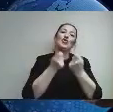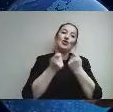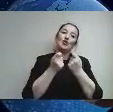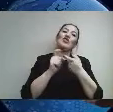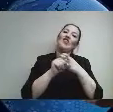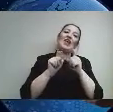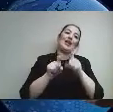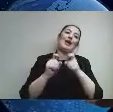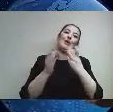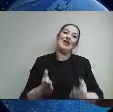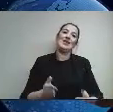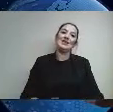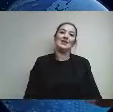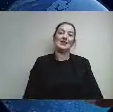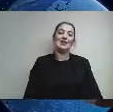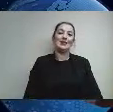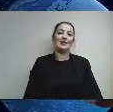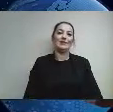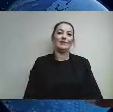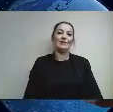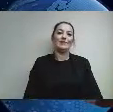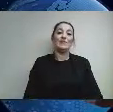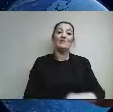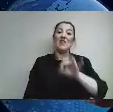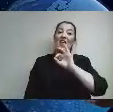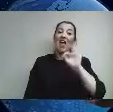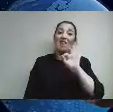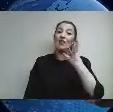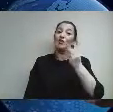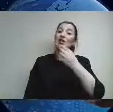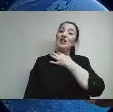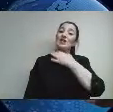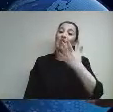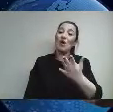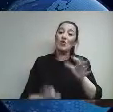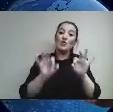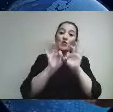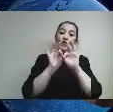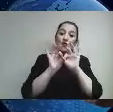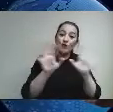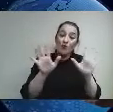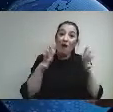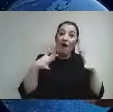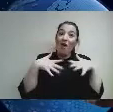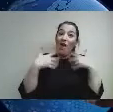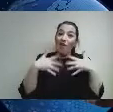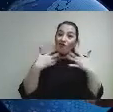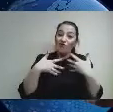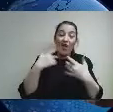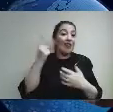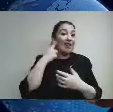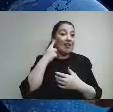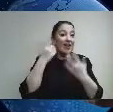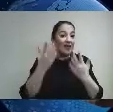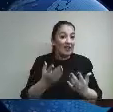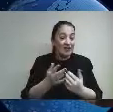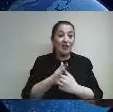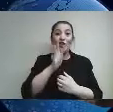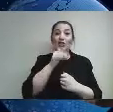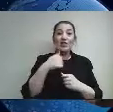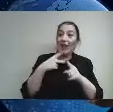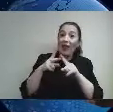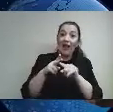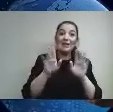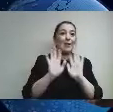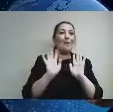much. We listened to this story with great excitement. I didn't want to interrupt at all. Dear Esra, when did you become